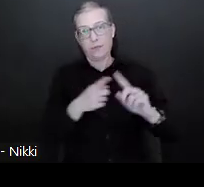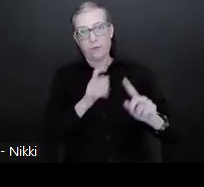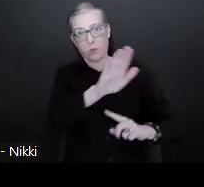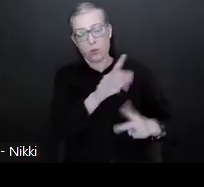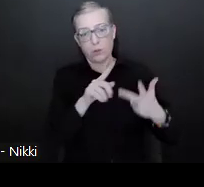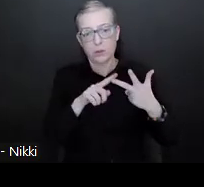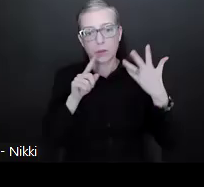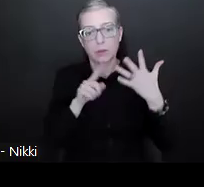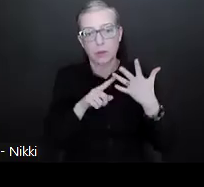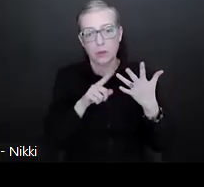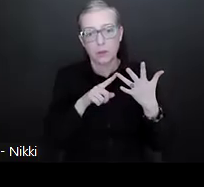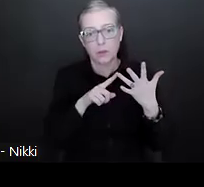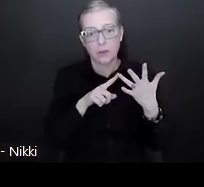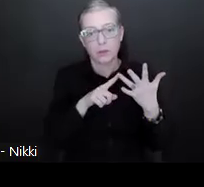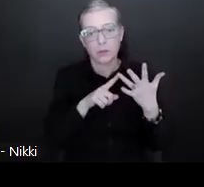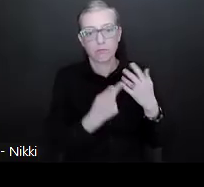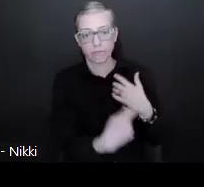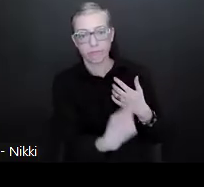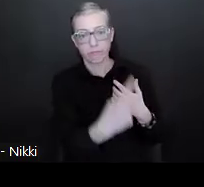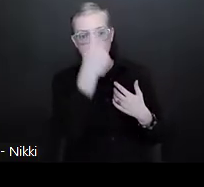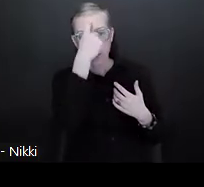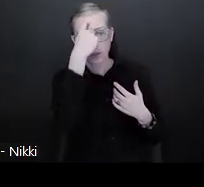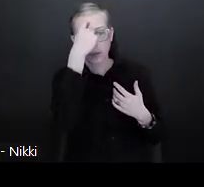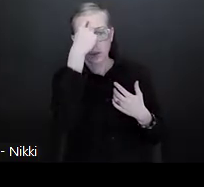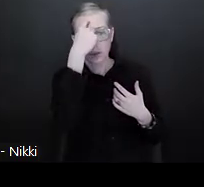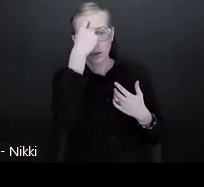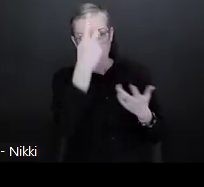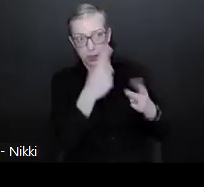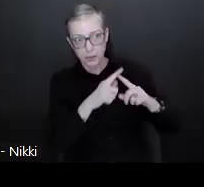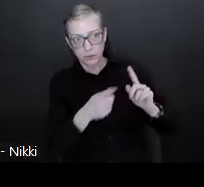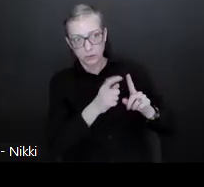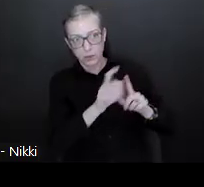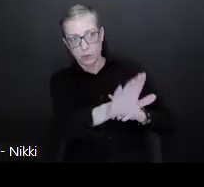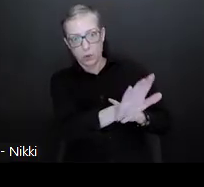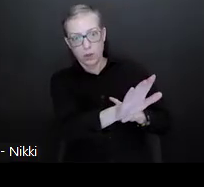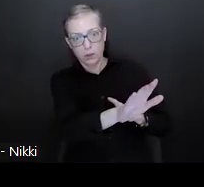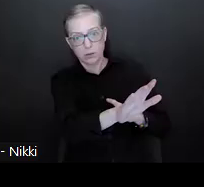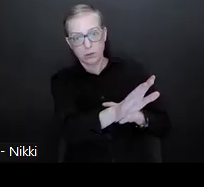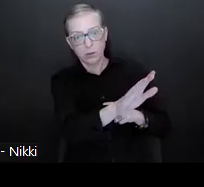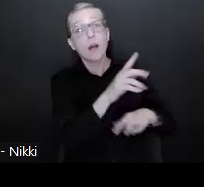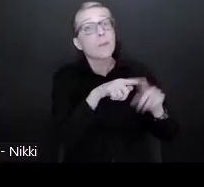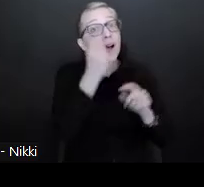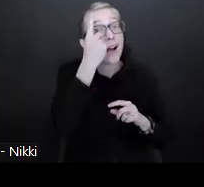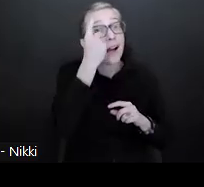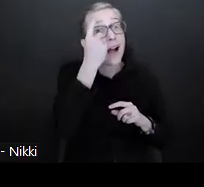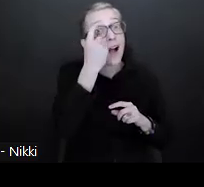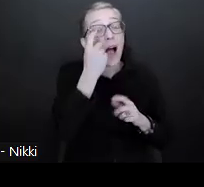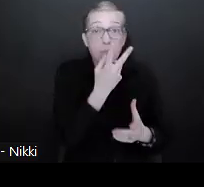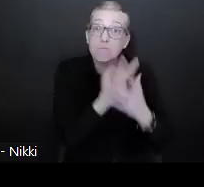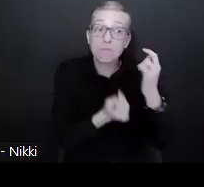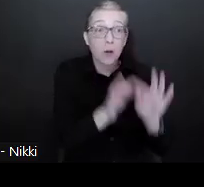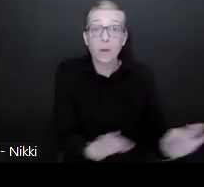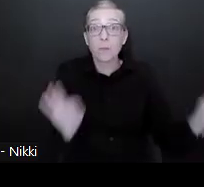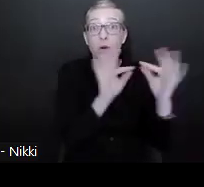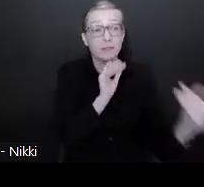You are also communicating that this is what's in my mind, it's different from what's in your mind, but both have an equally